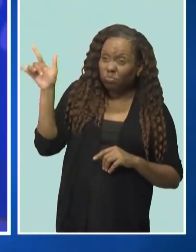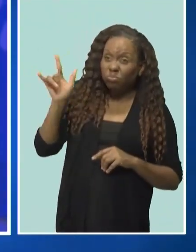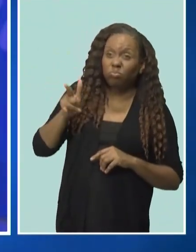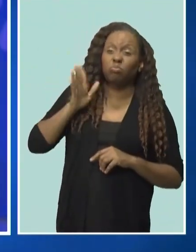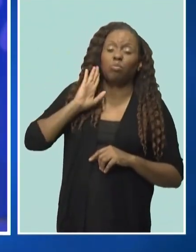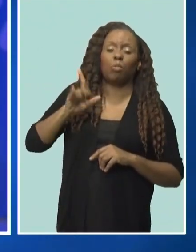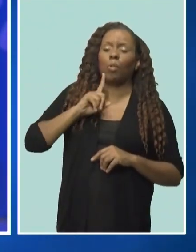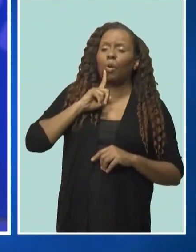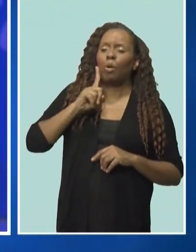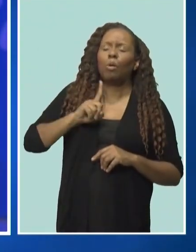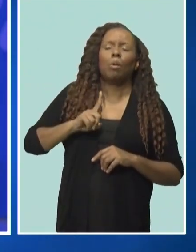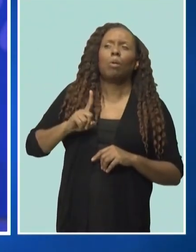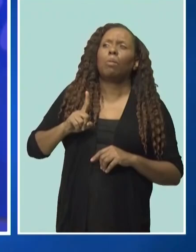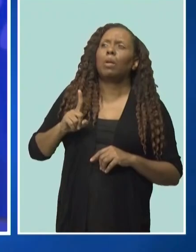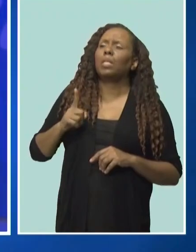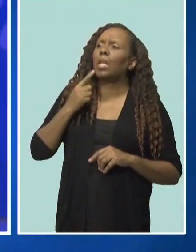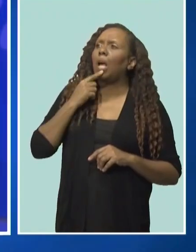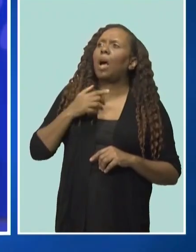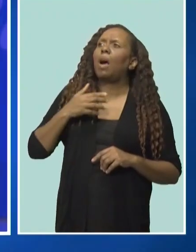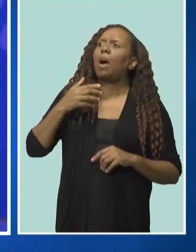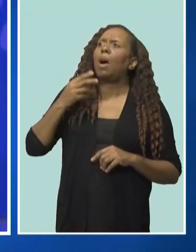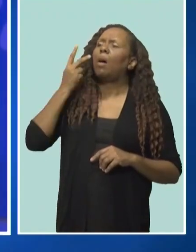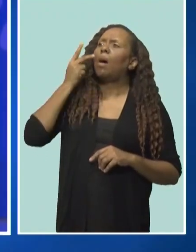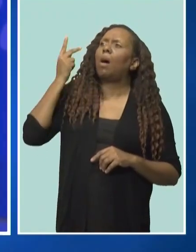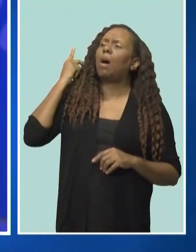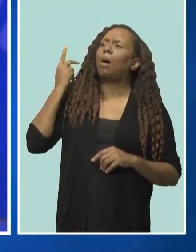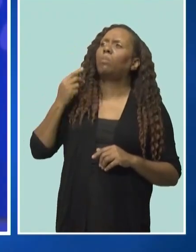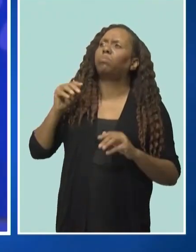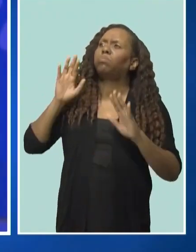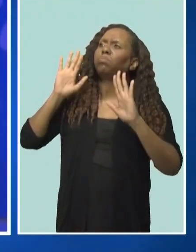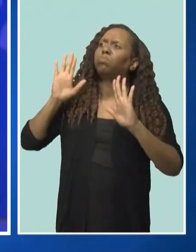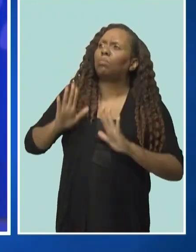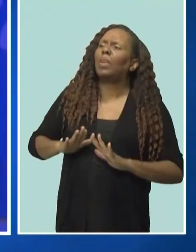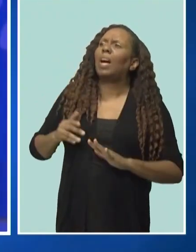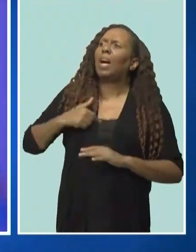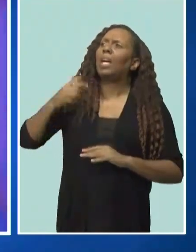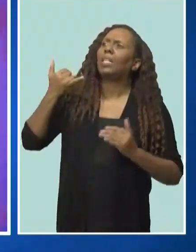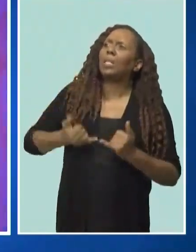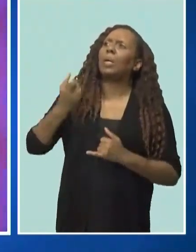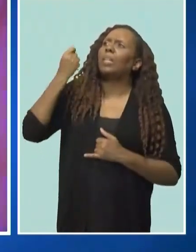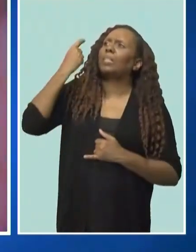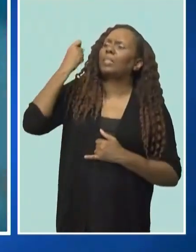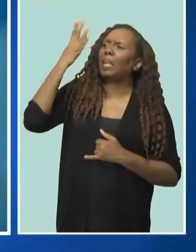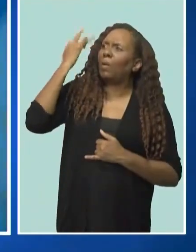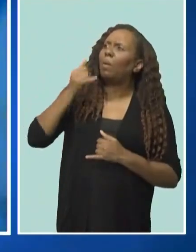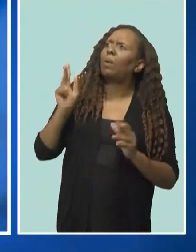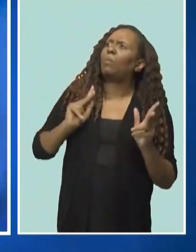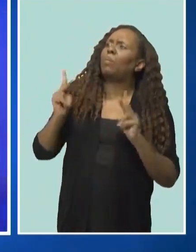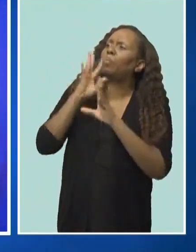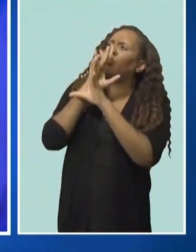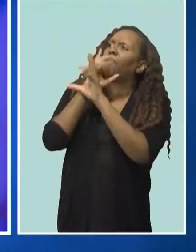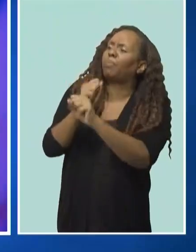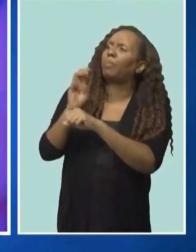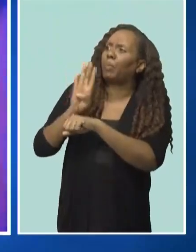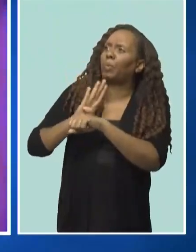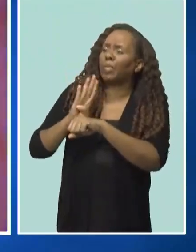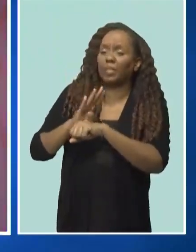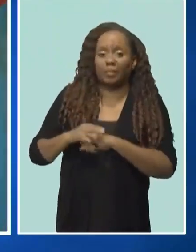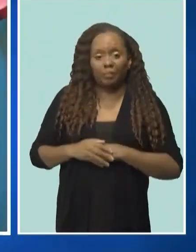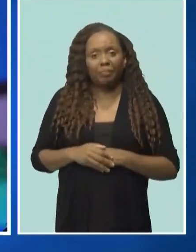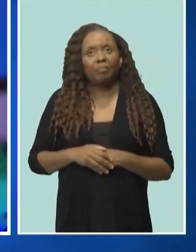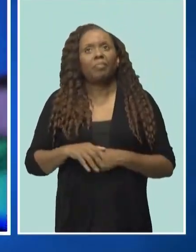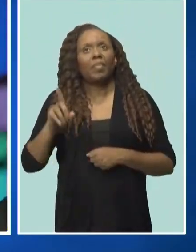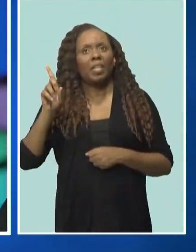has earned our island paradise so many accolades over the years. Ms. Franklin urges the delegates to make good use